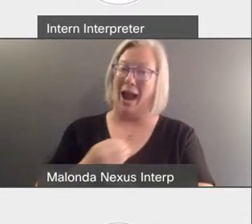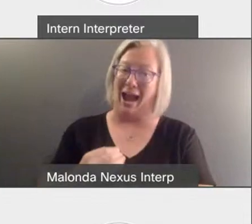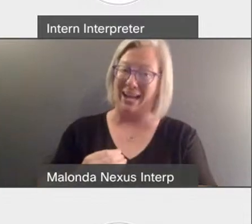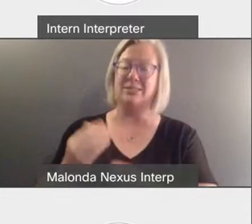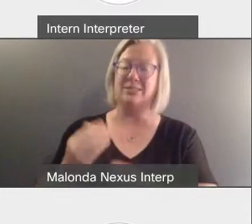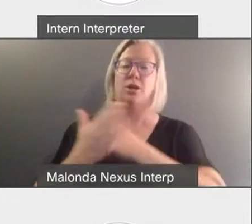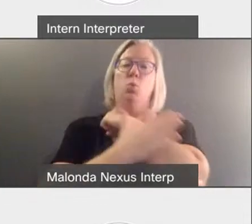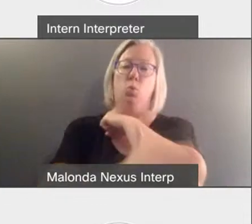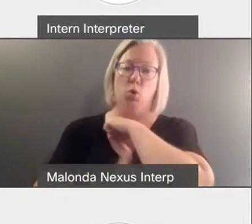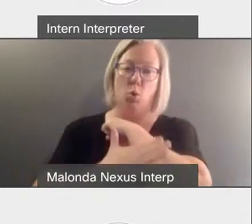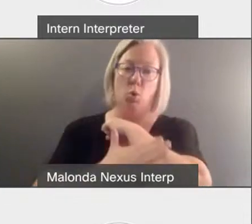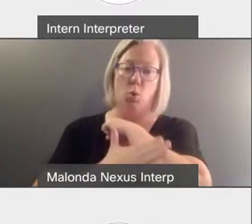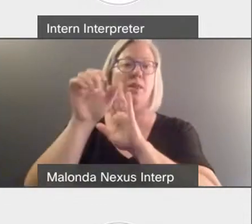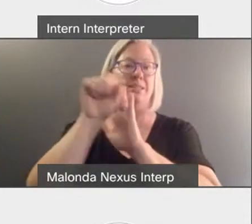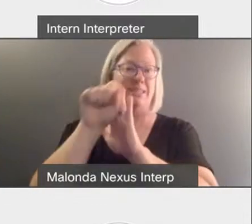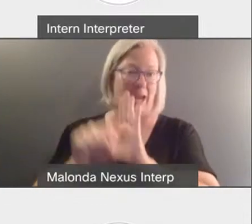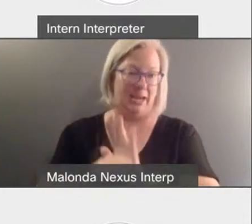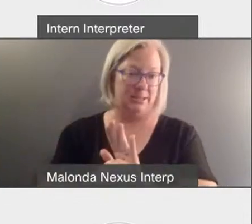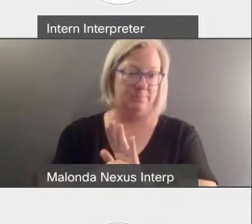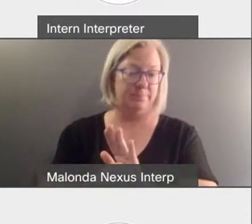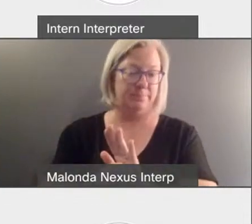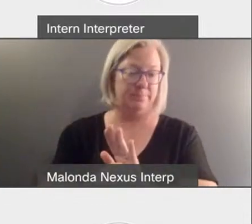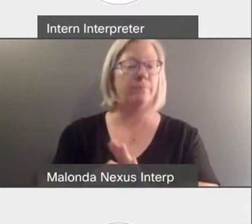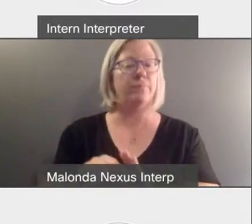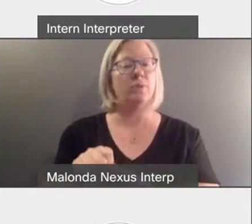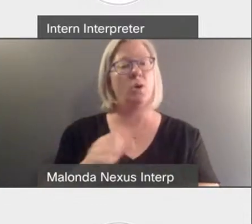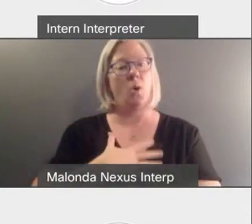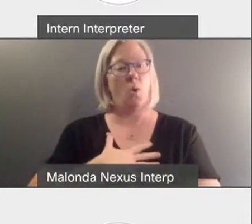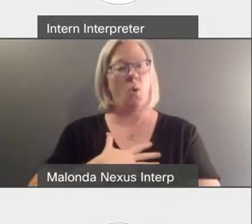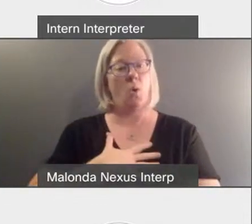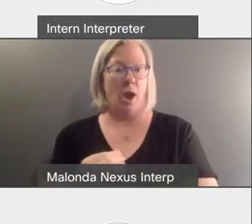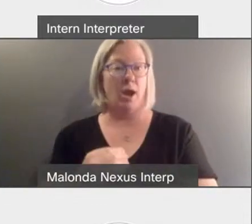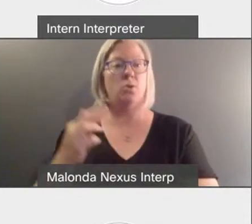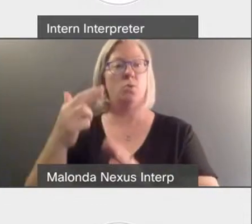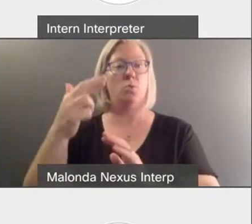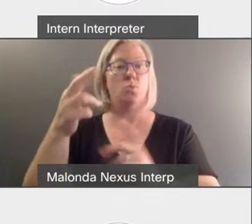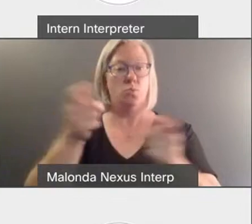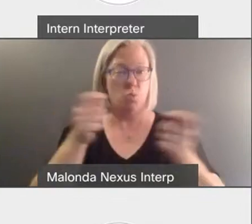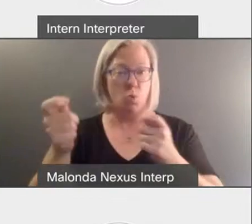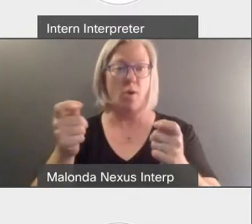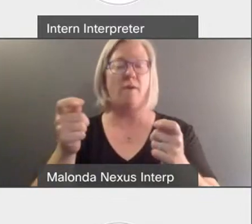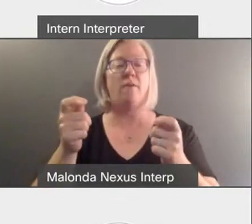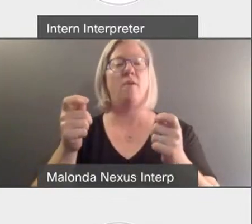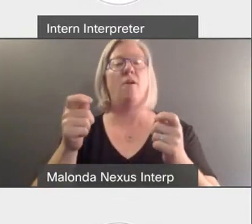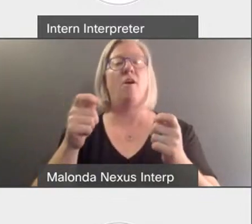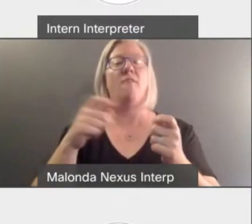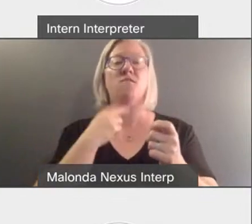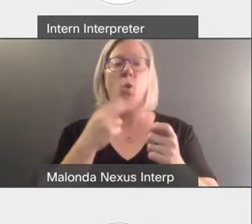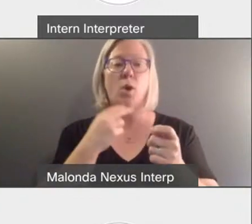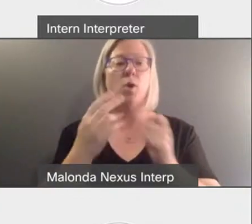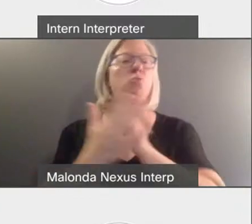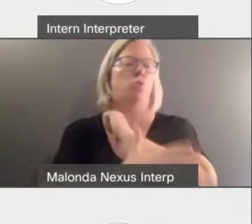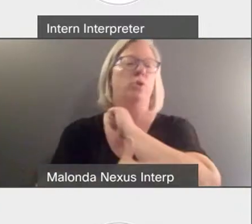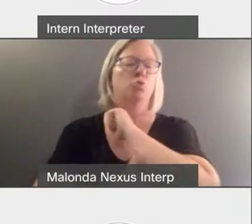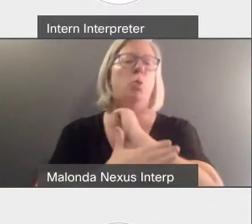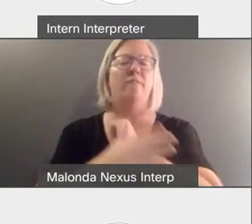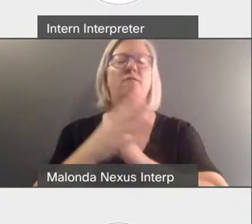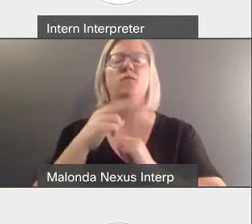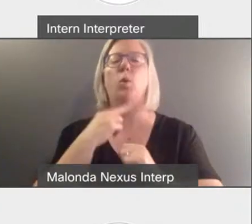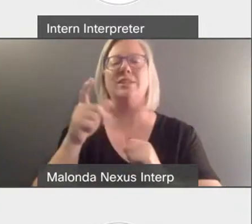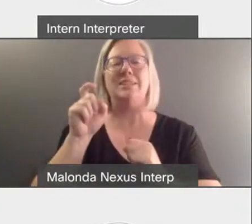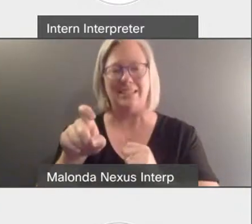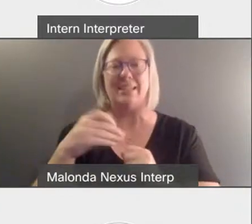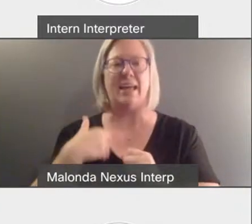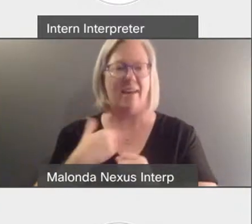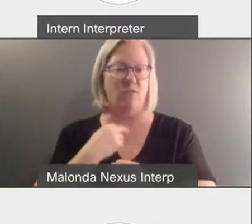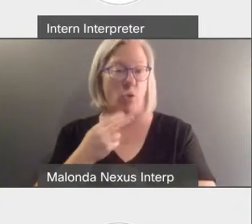rural state, and definitely white rural voices need to have a voice here. I'm not talking about urban voices drowning out